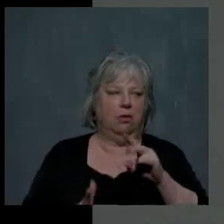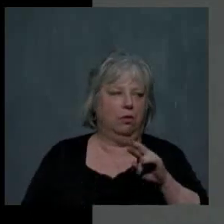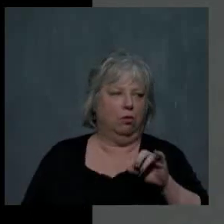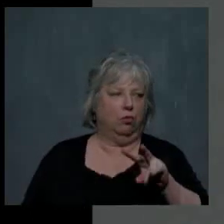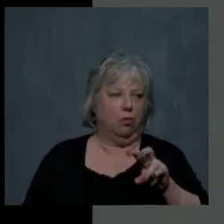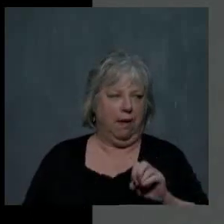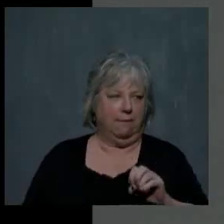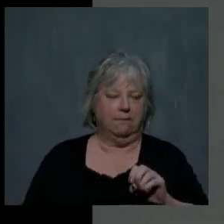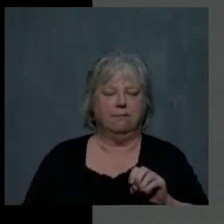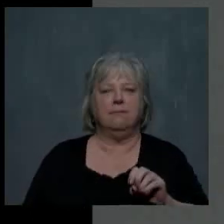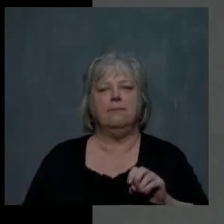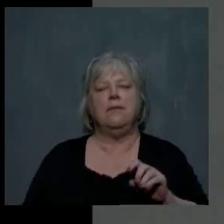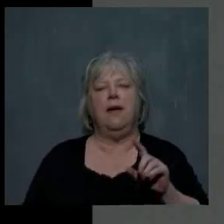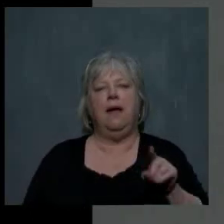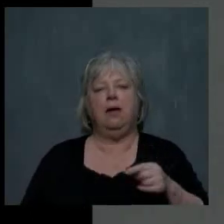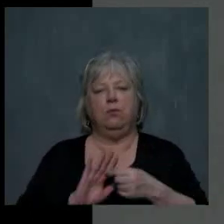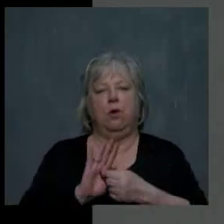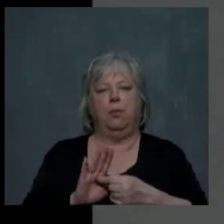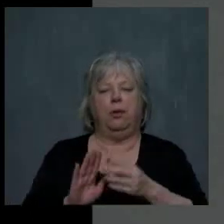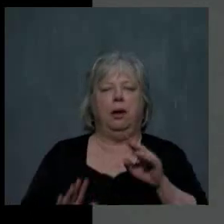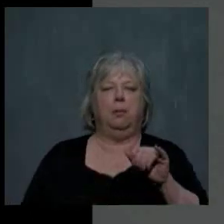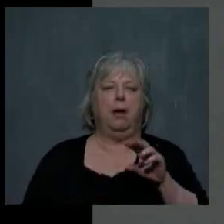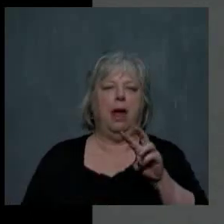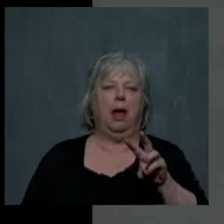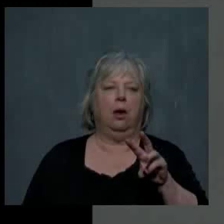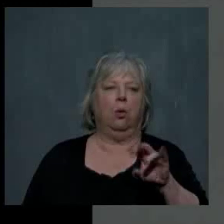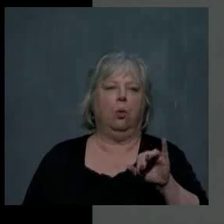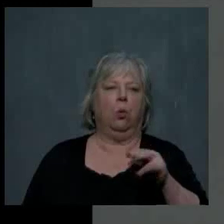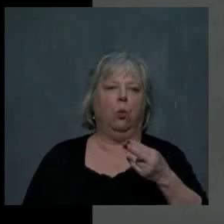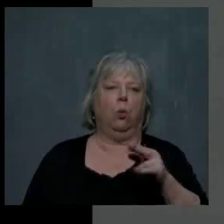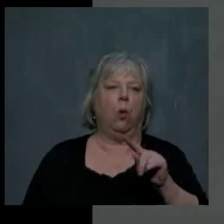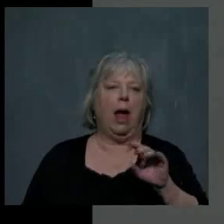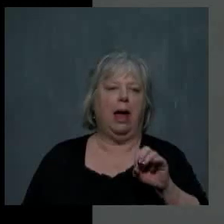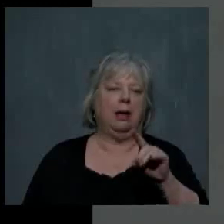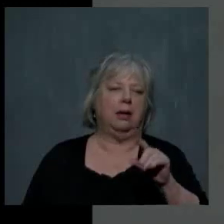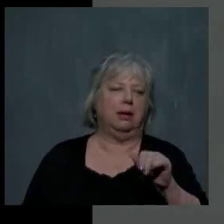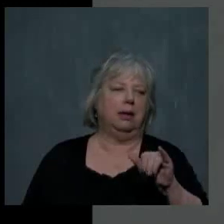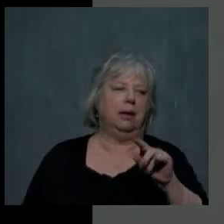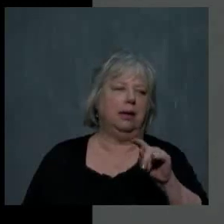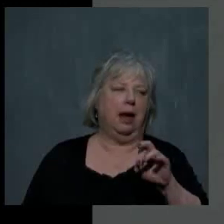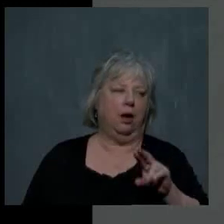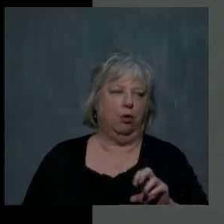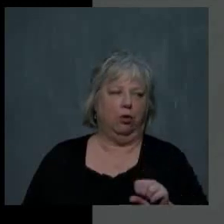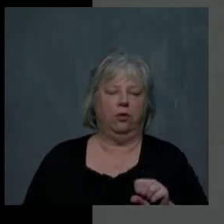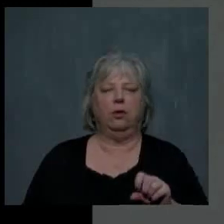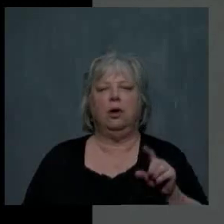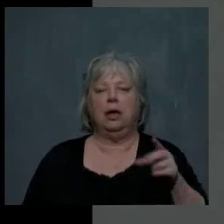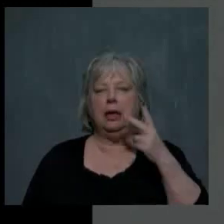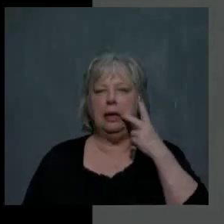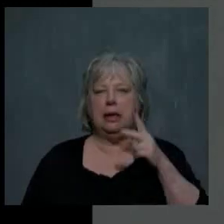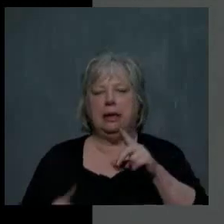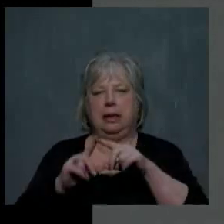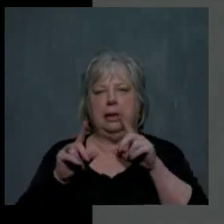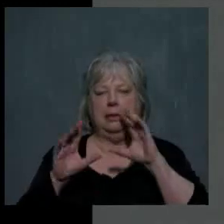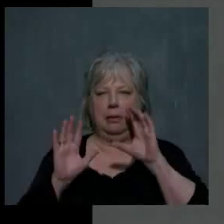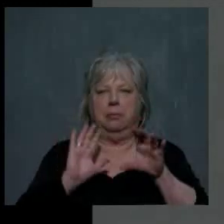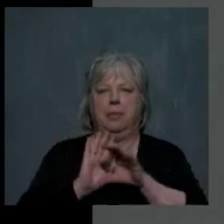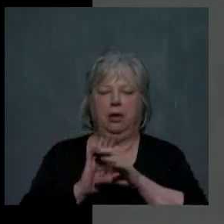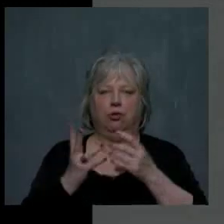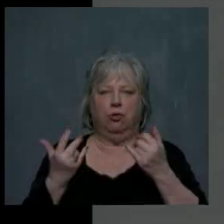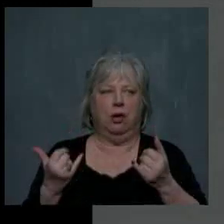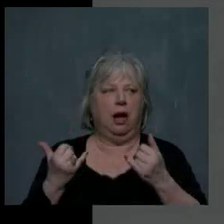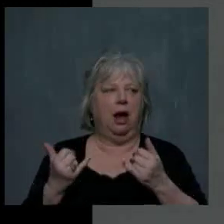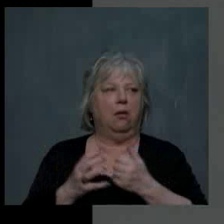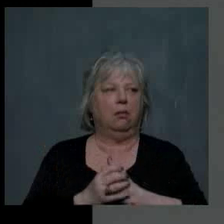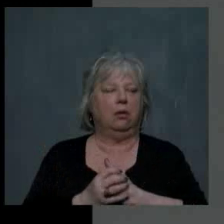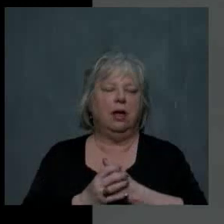Partnership, and it's represented by White Daters and Associates. The site area is shown up on the screen right now. Subject